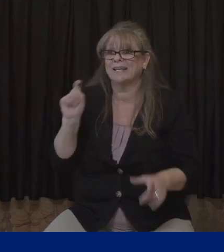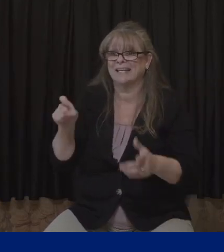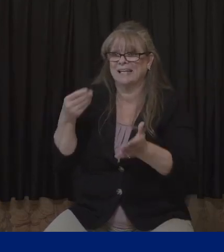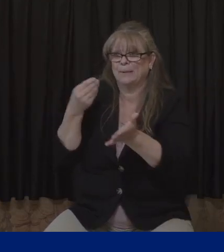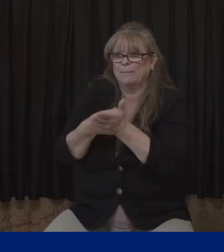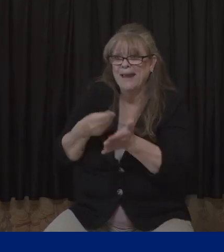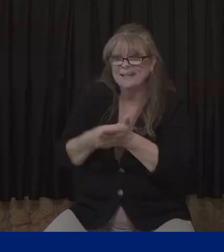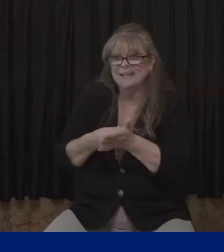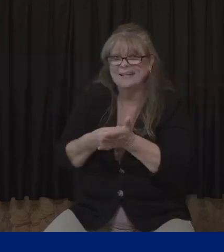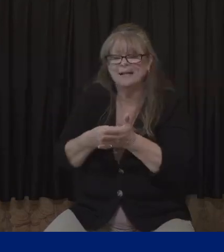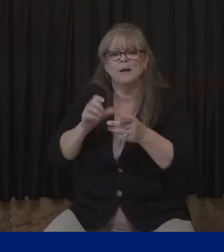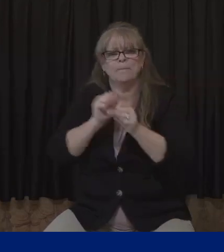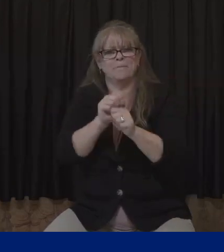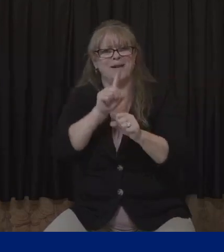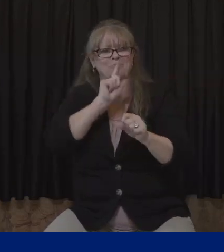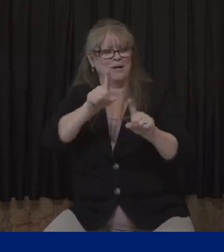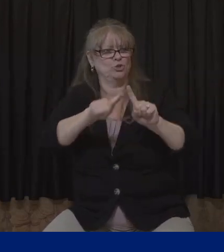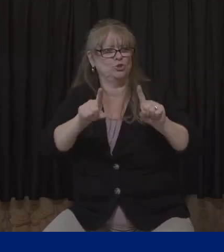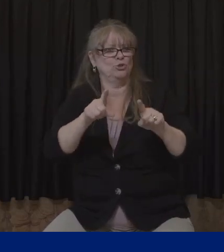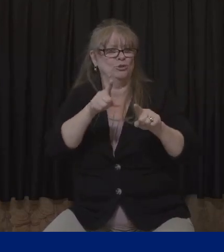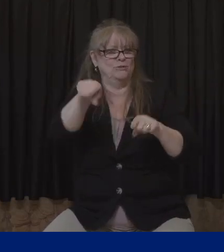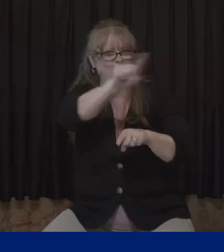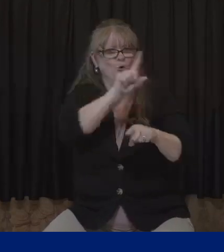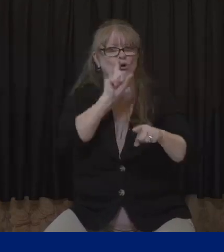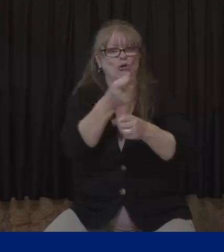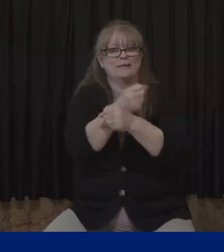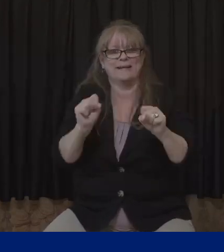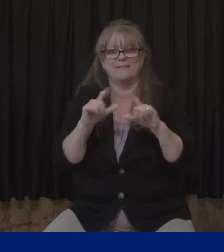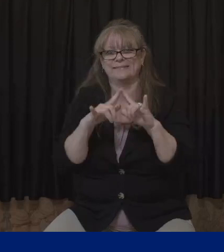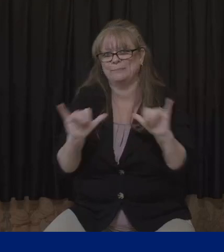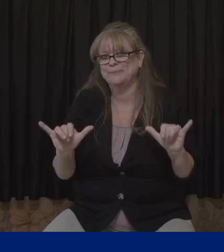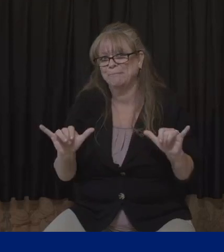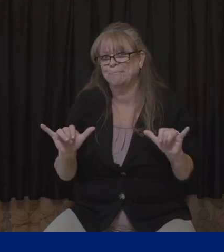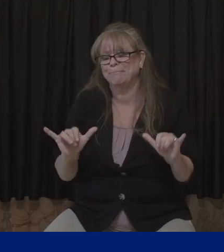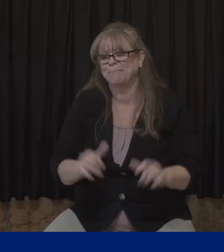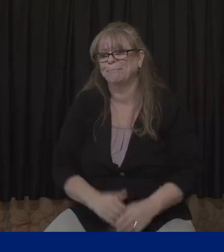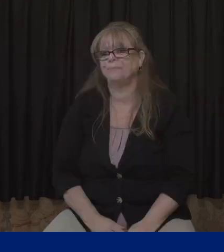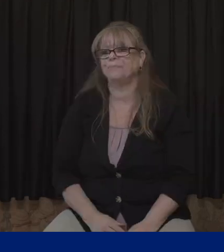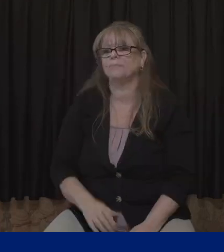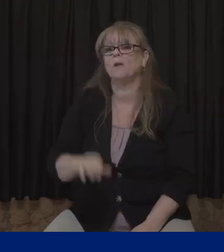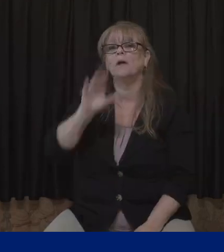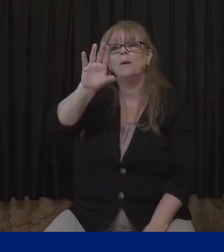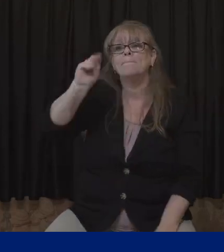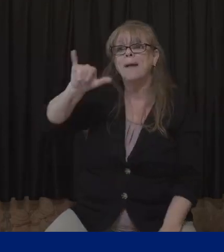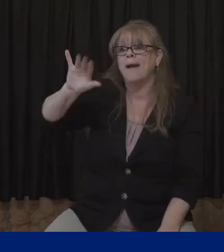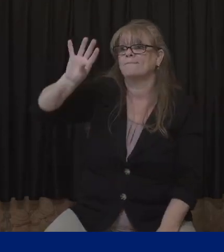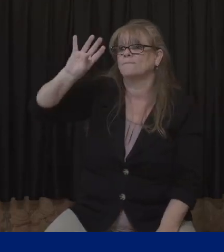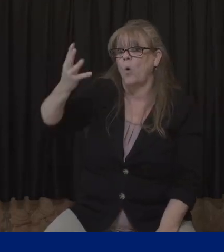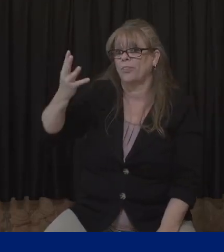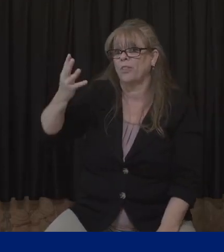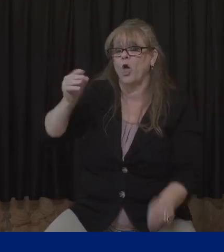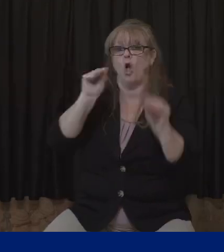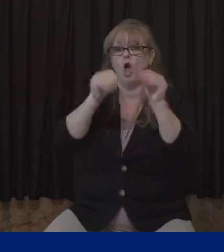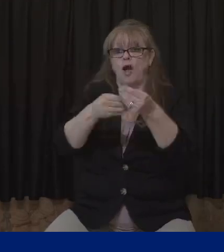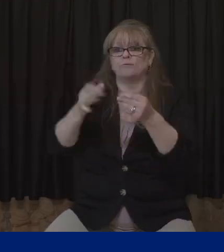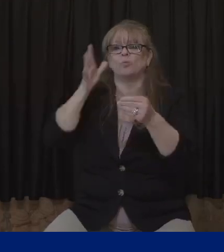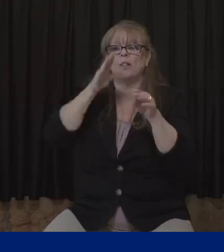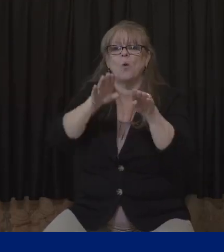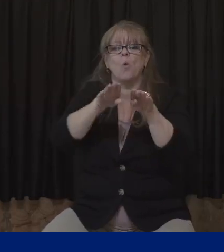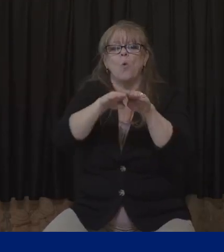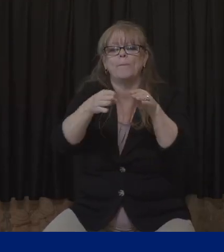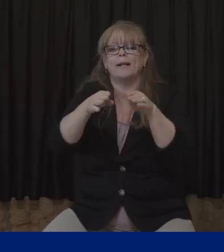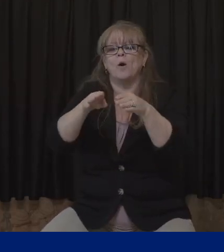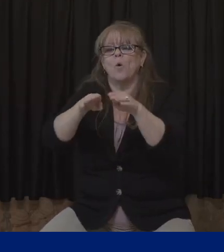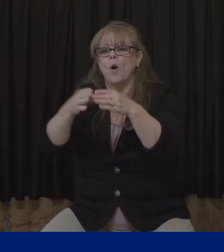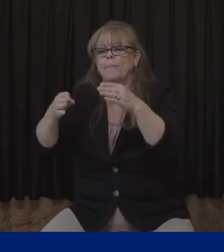very important, as offices go back to 50% capacity, there's still a lot of room there for people who are in vulnerable populations or people who have